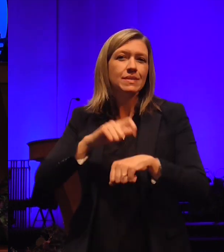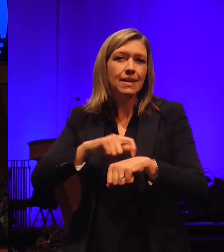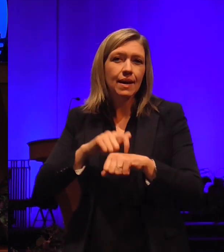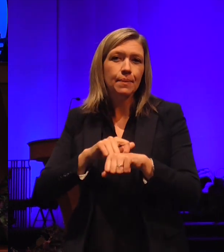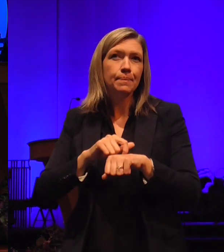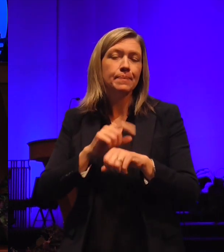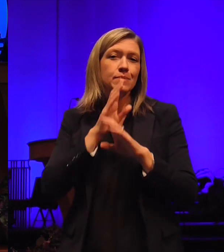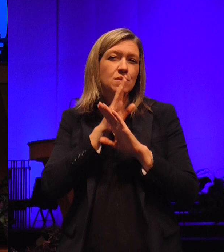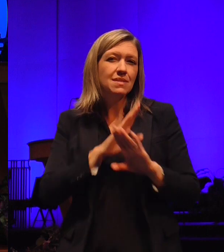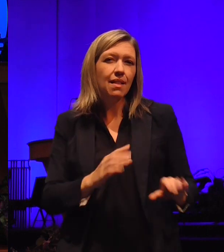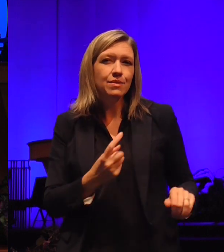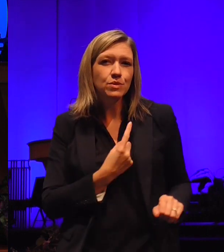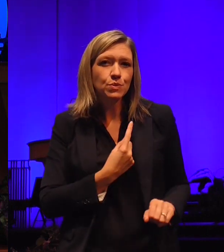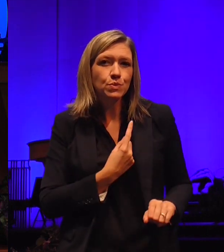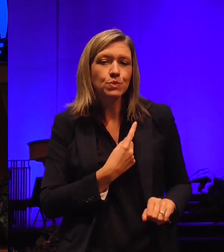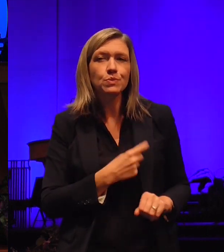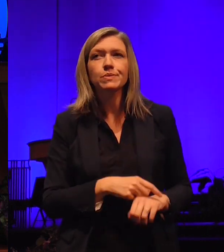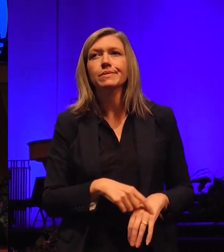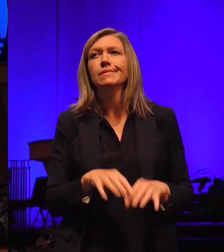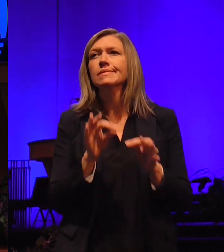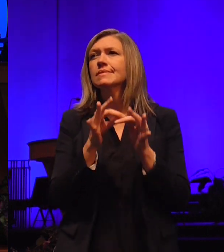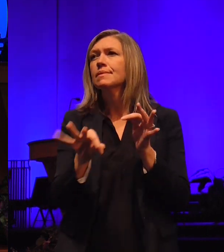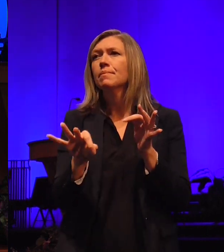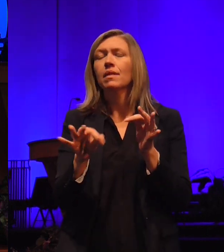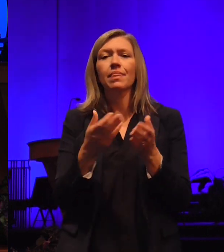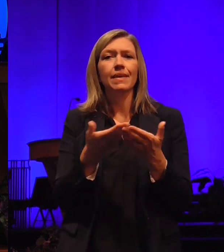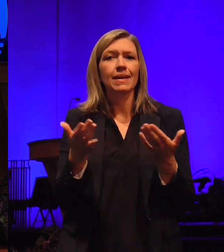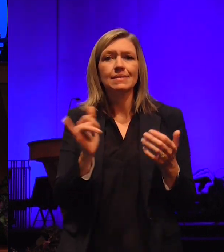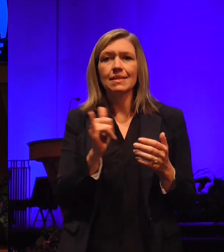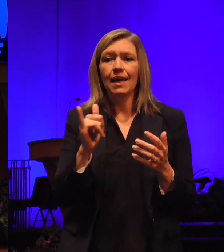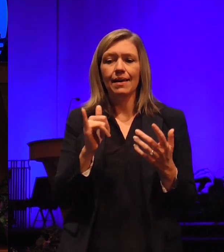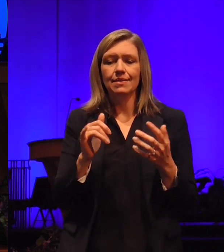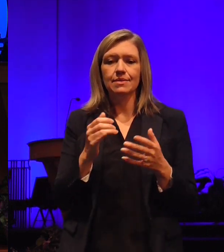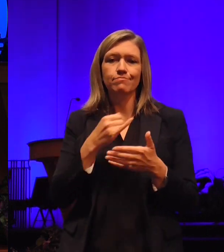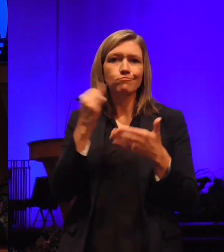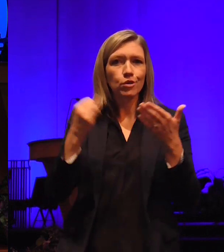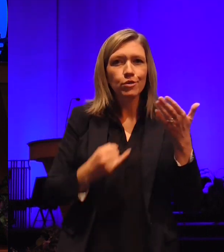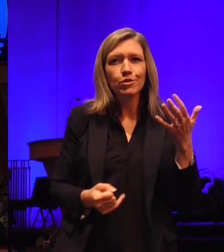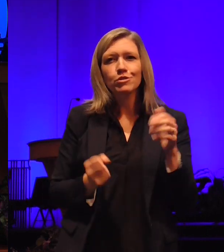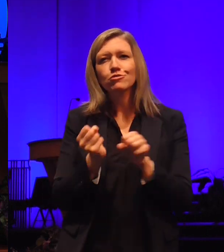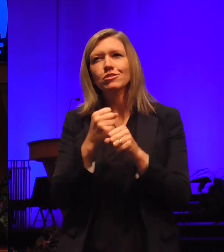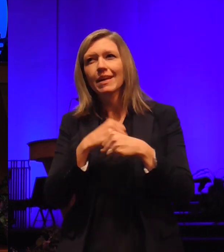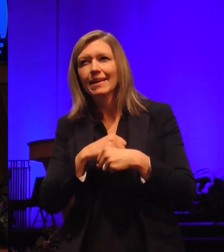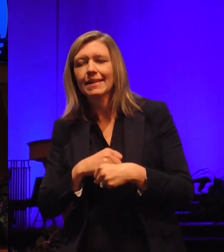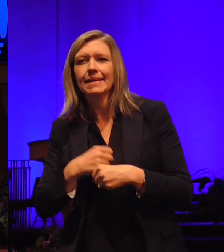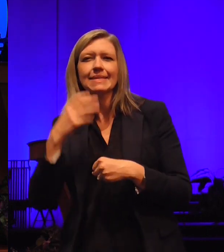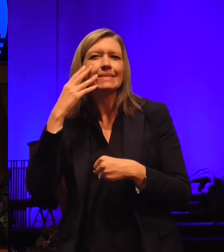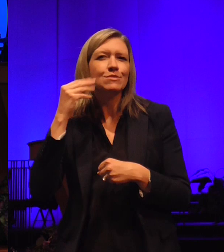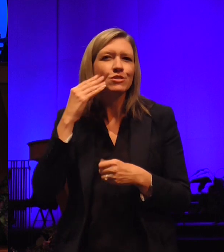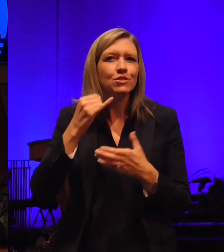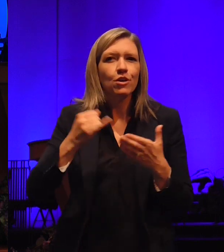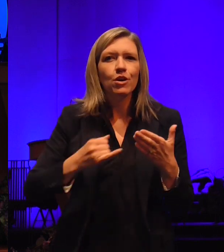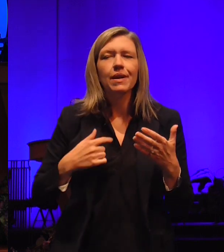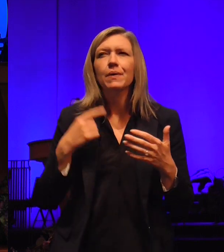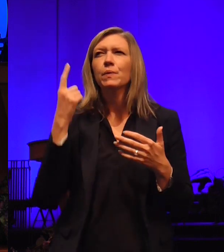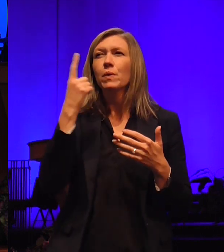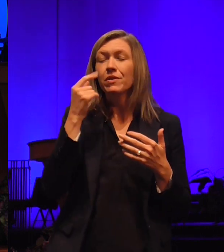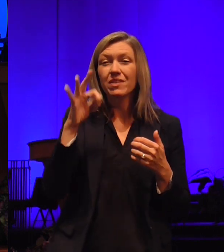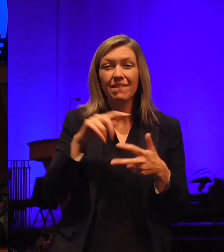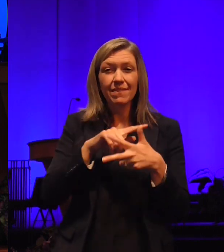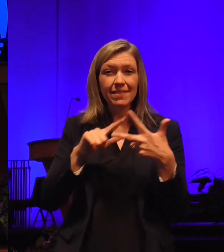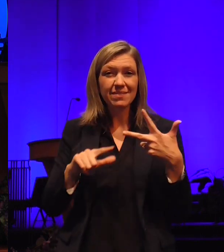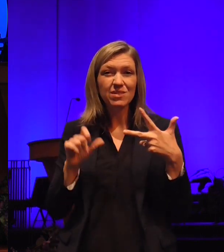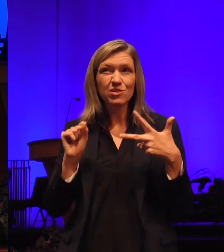in solitude, simple things like surrounding your life with creating an experience of art could help bring